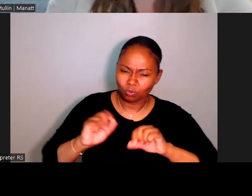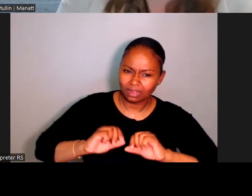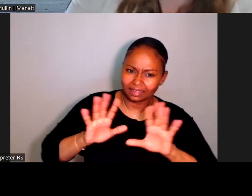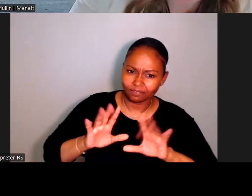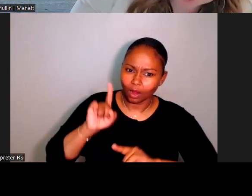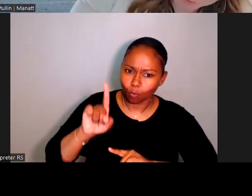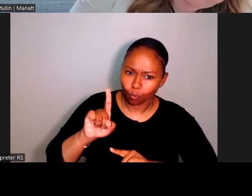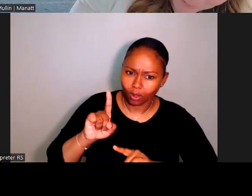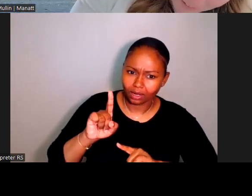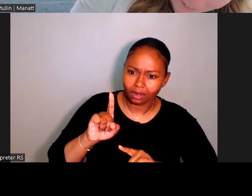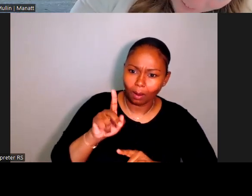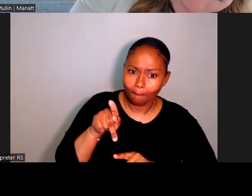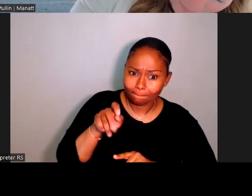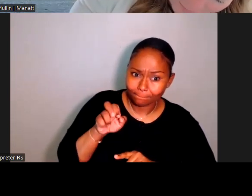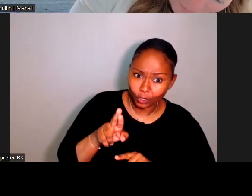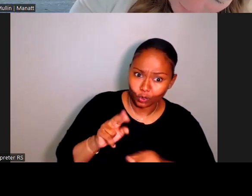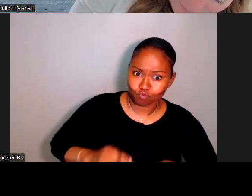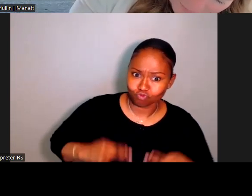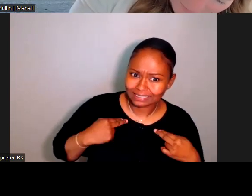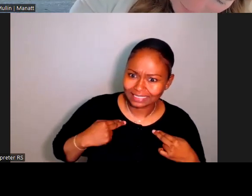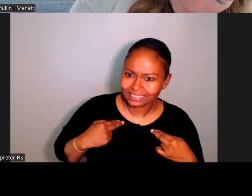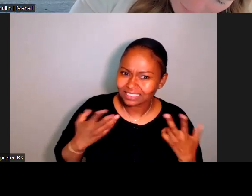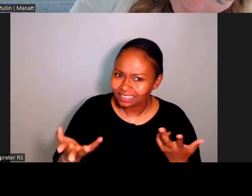Yes, thank you for that comment. Okay.